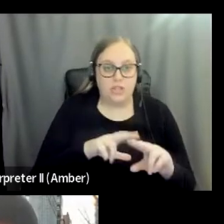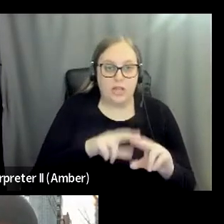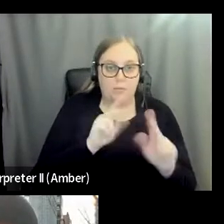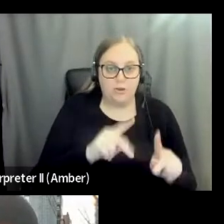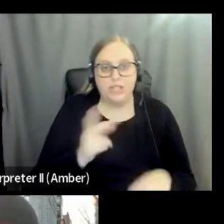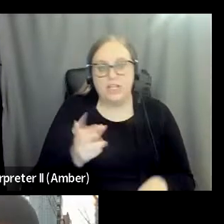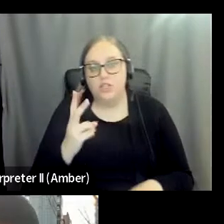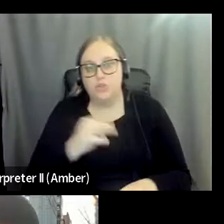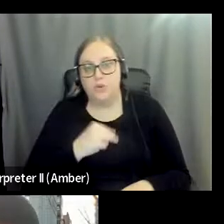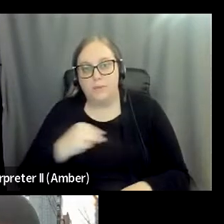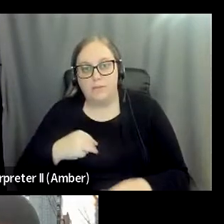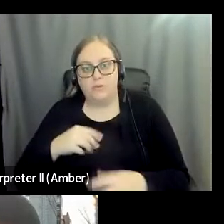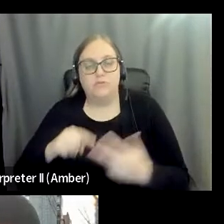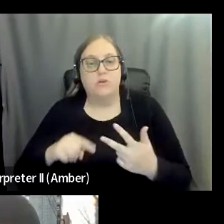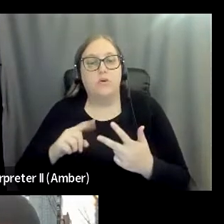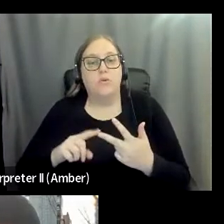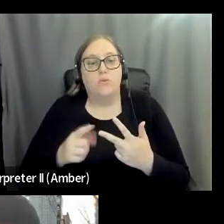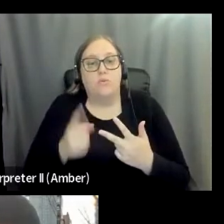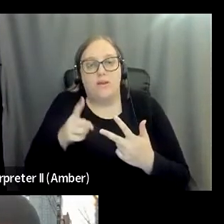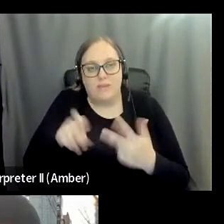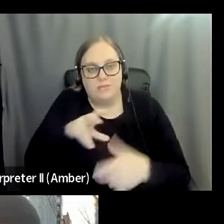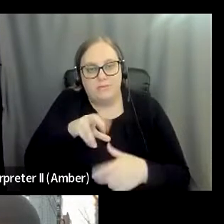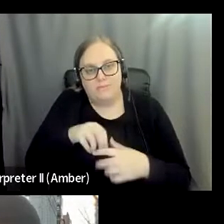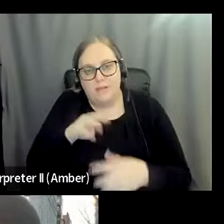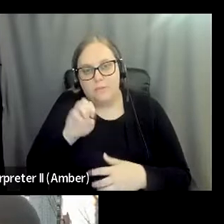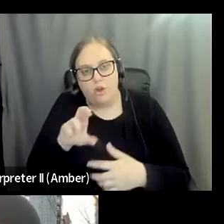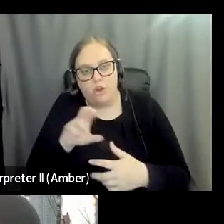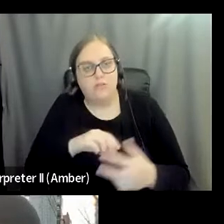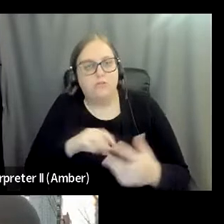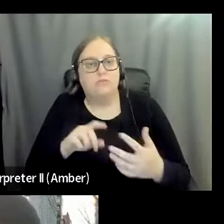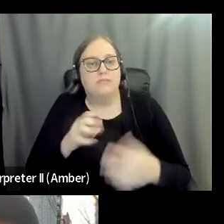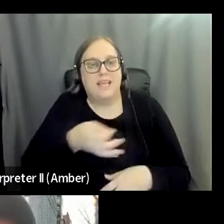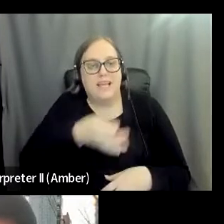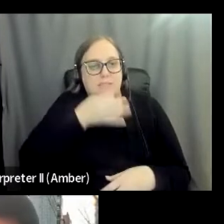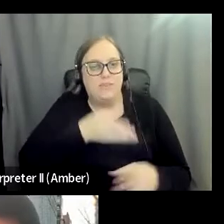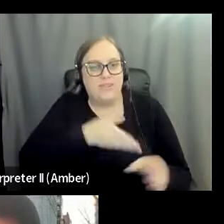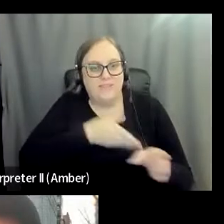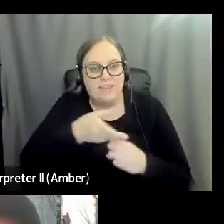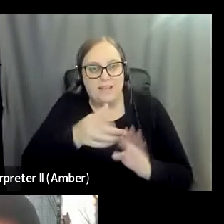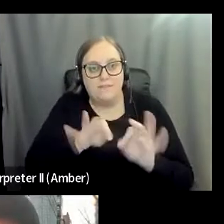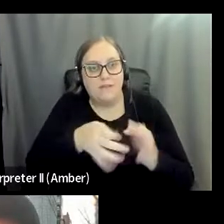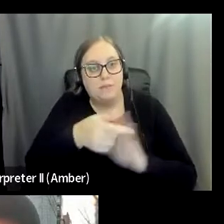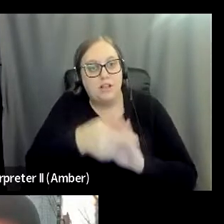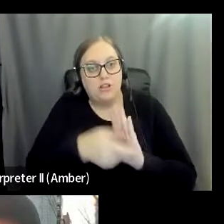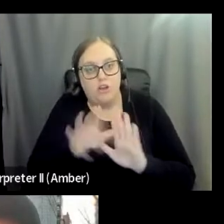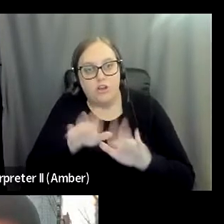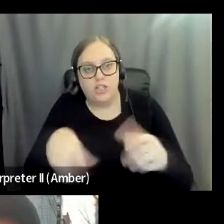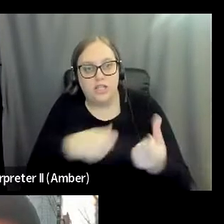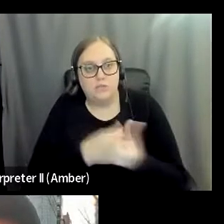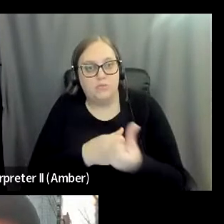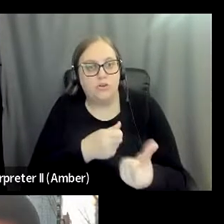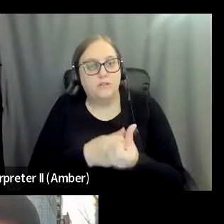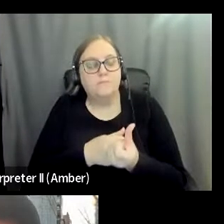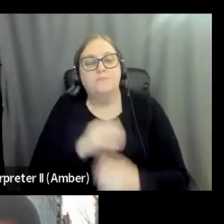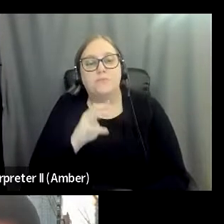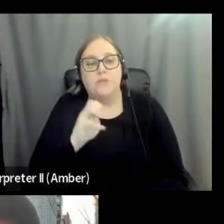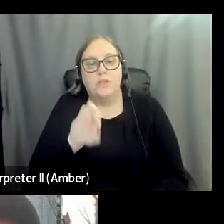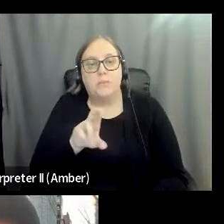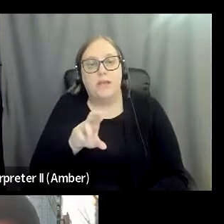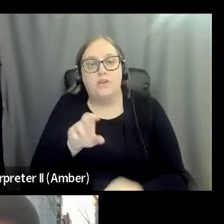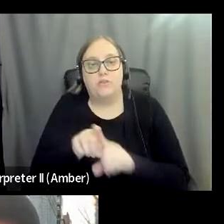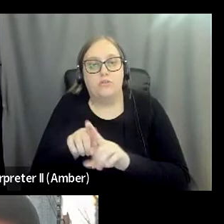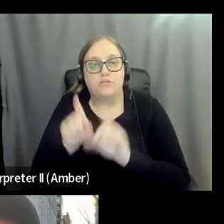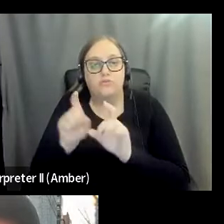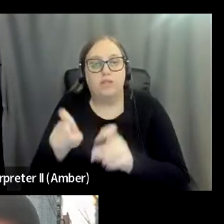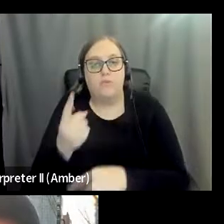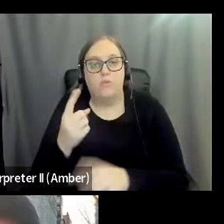of whom must be a member of the DC Bar and an expert in the fields of family law and child support. The mayor must also appoint 1 member